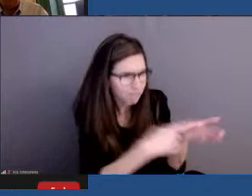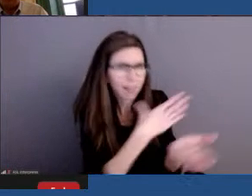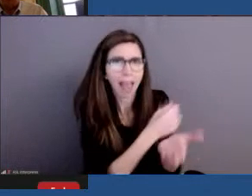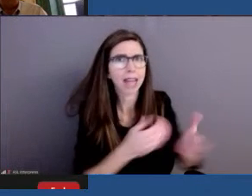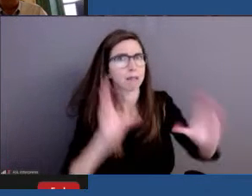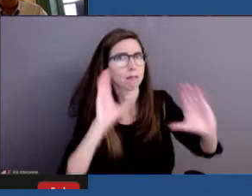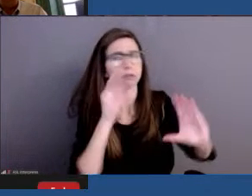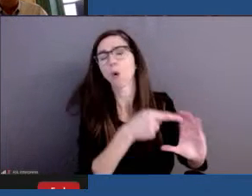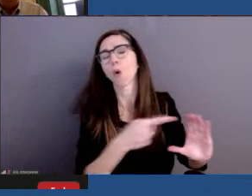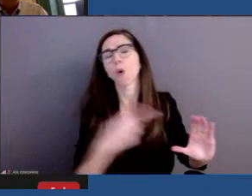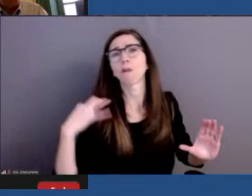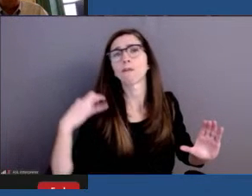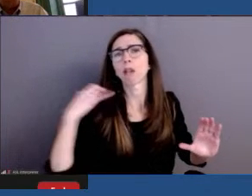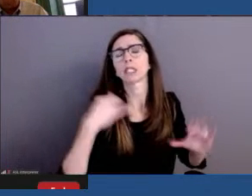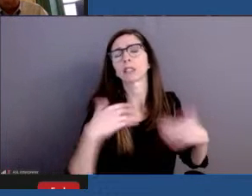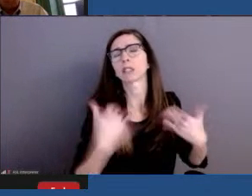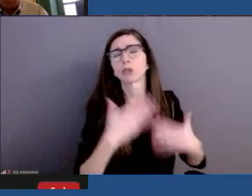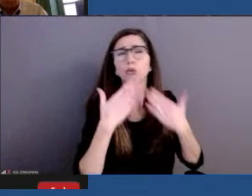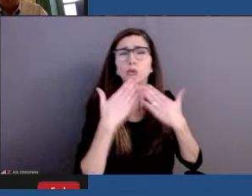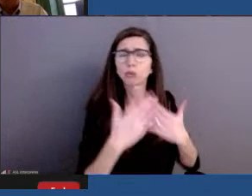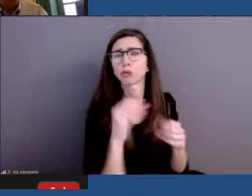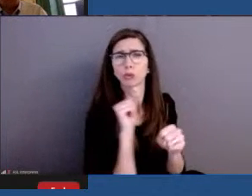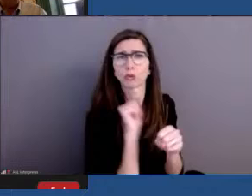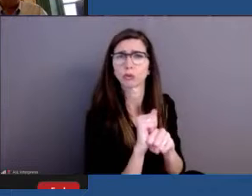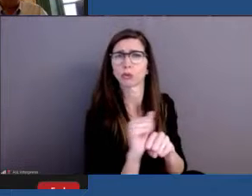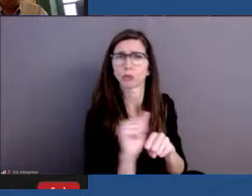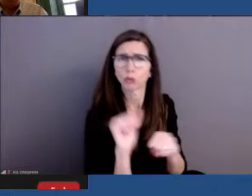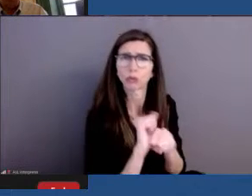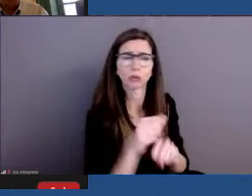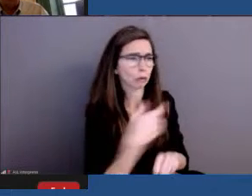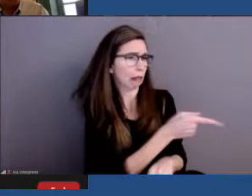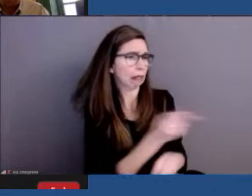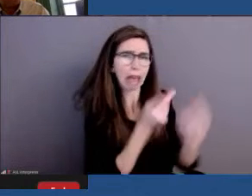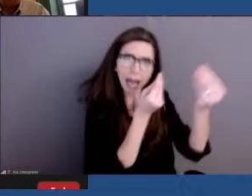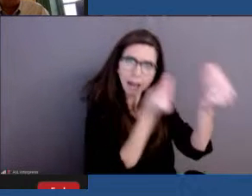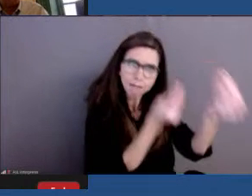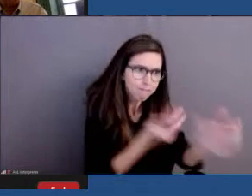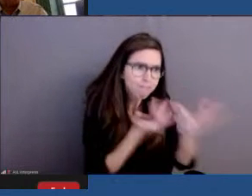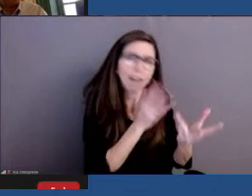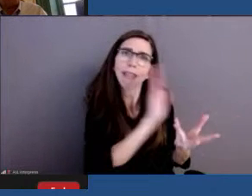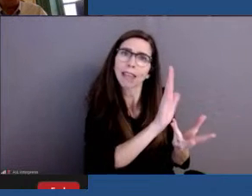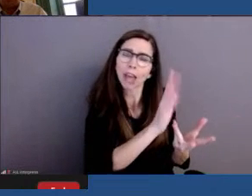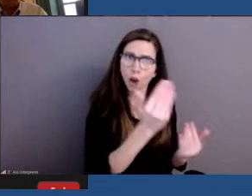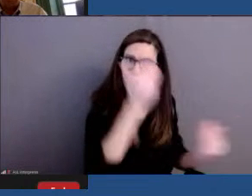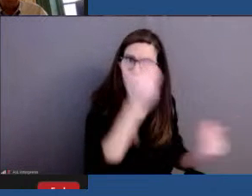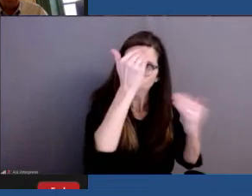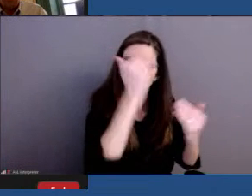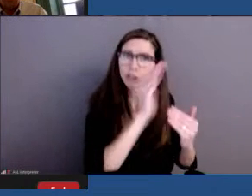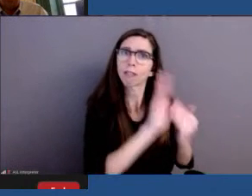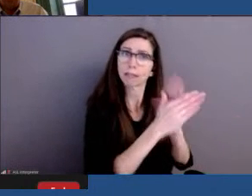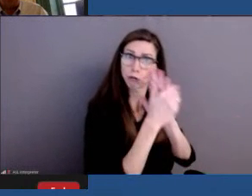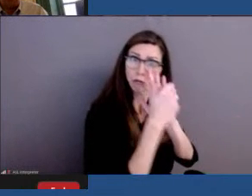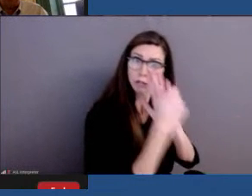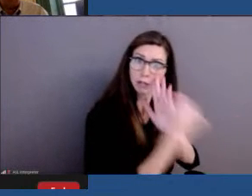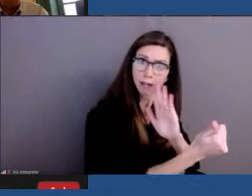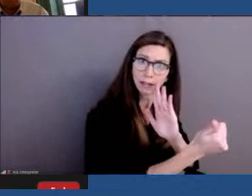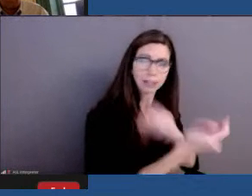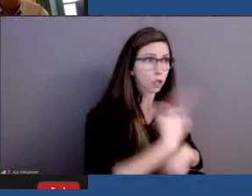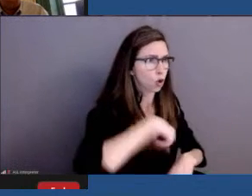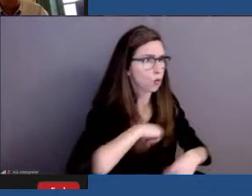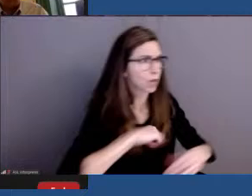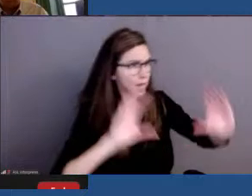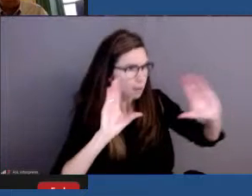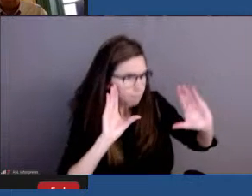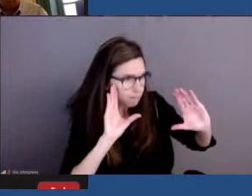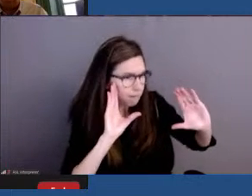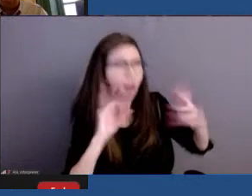dedicated volunteers, share their wealth of knowledge and experience with departments and with council to ensure accessibility is incorporated into city